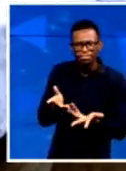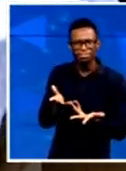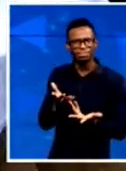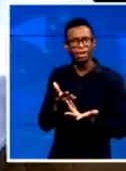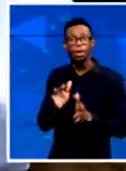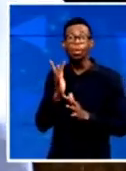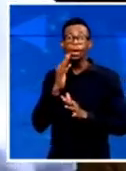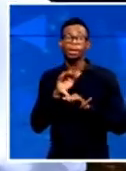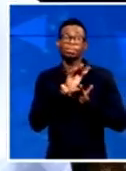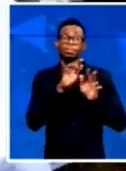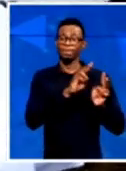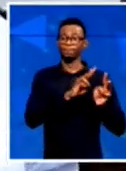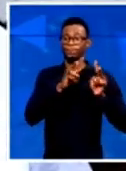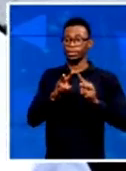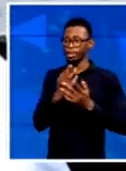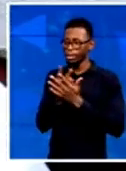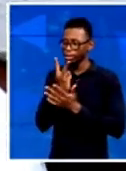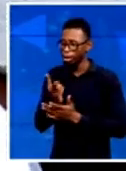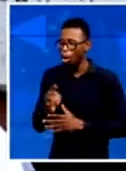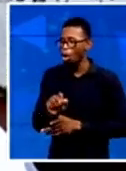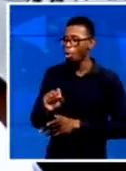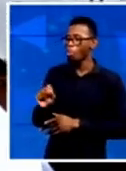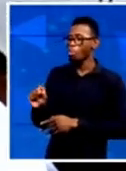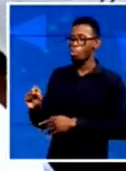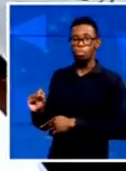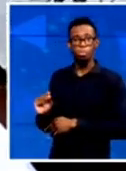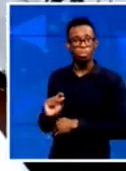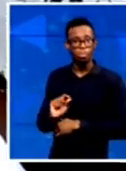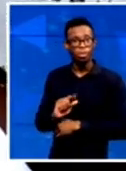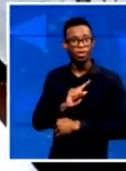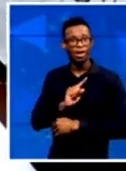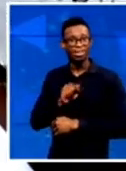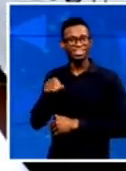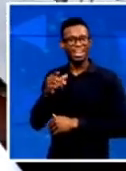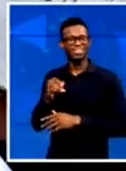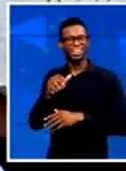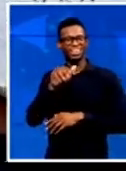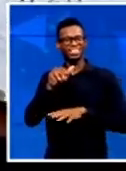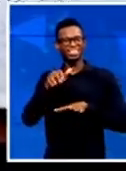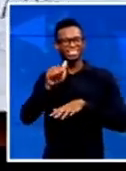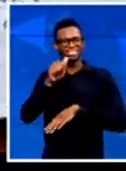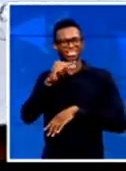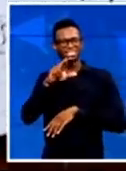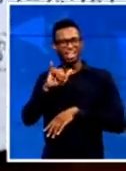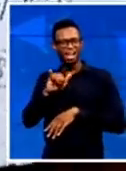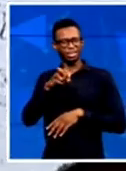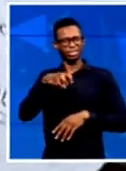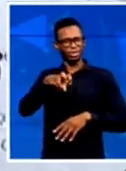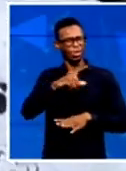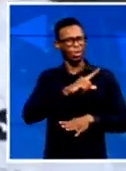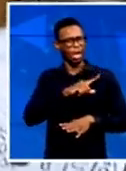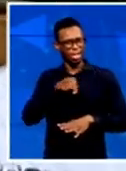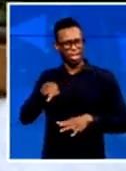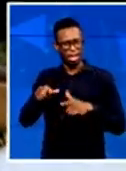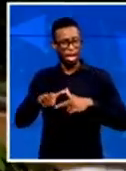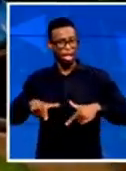that are taking now place here in the South Coast. She was telling me that this land used to be farmed by her father for